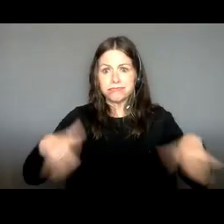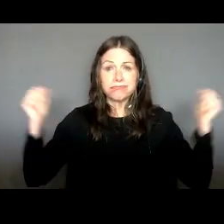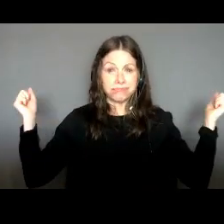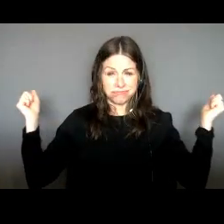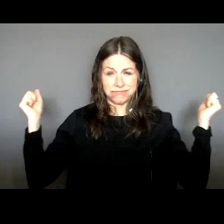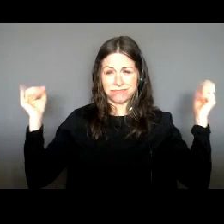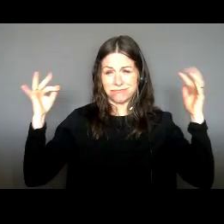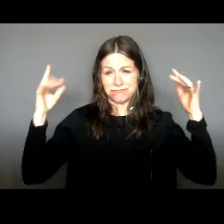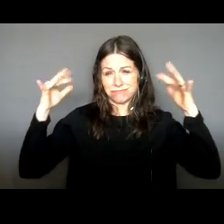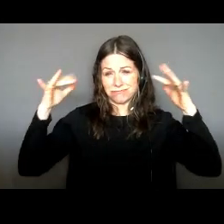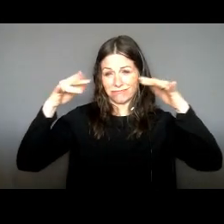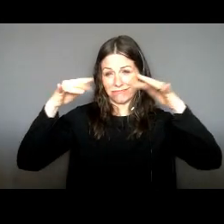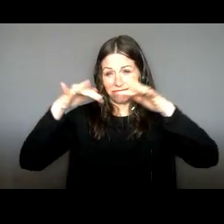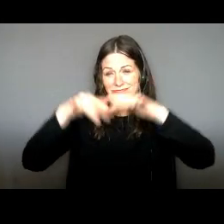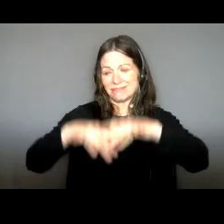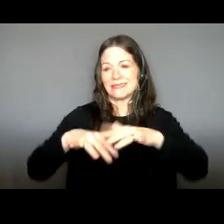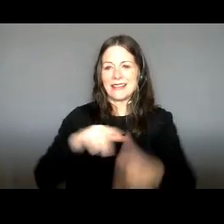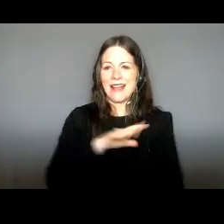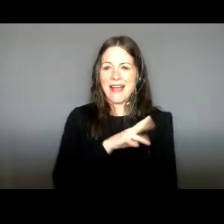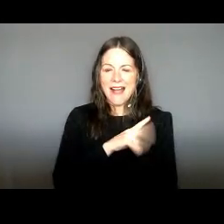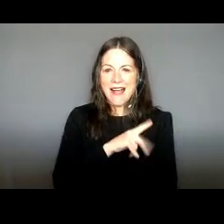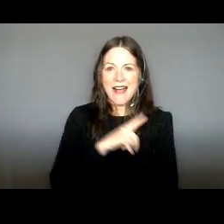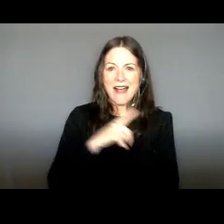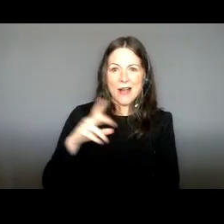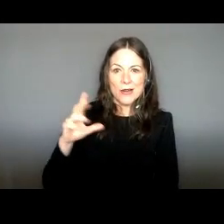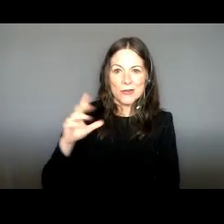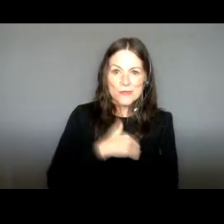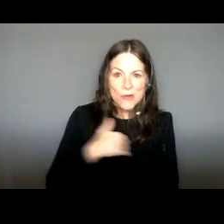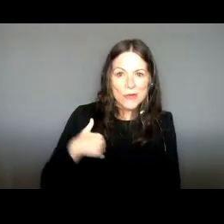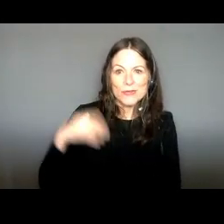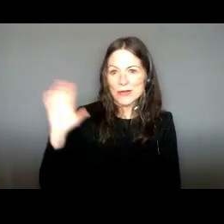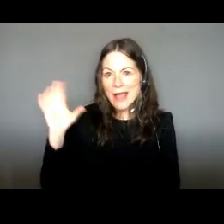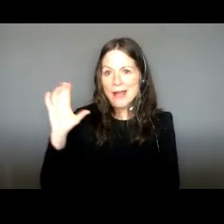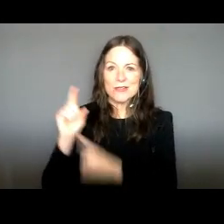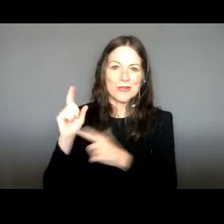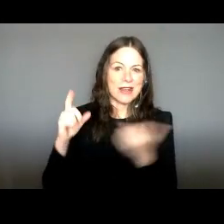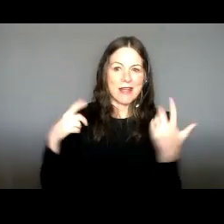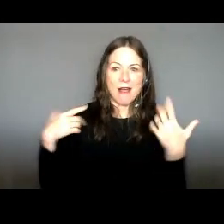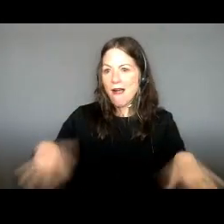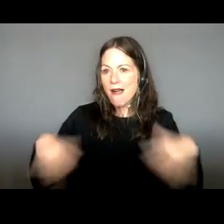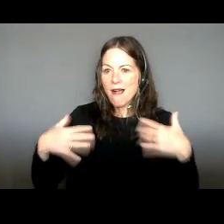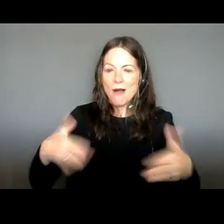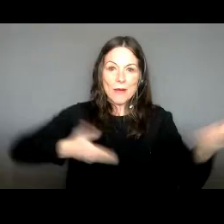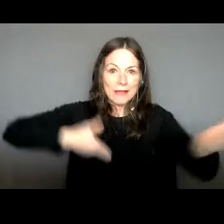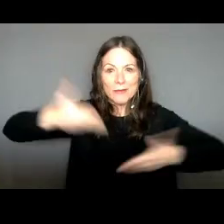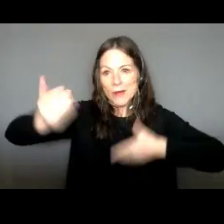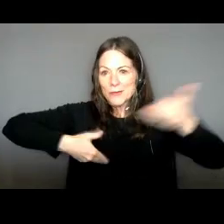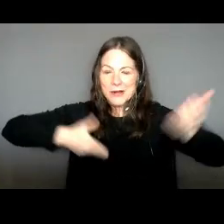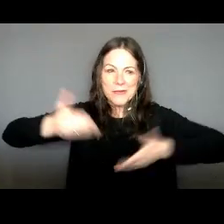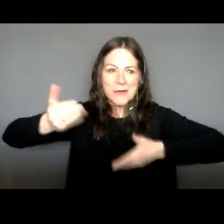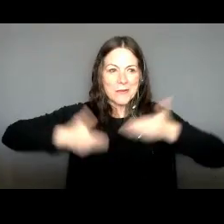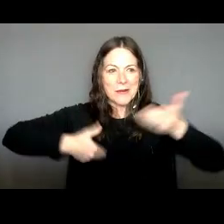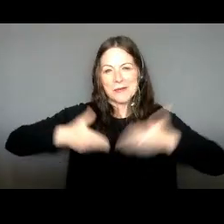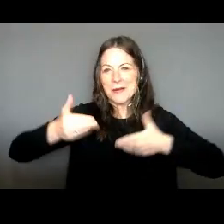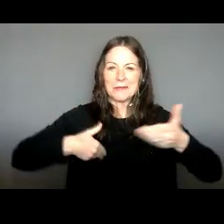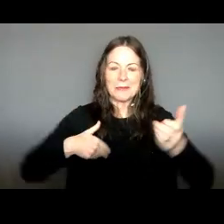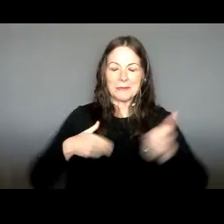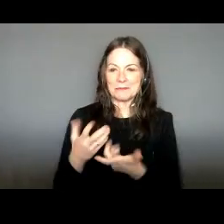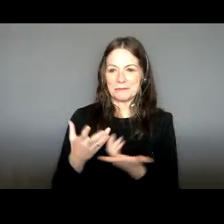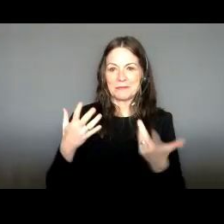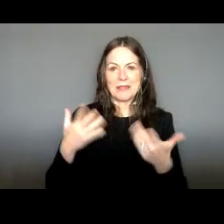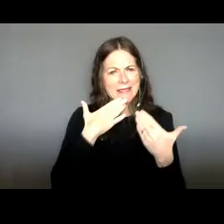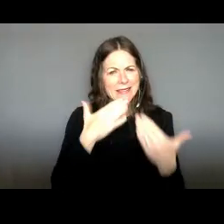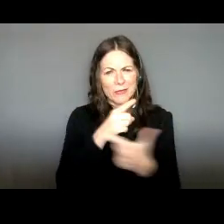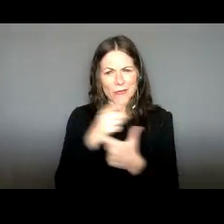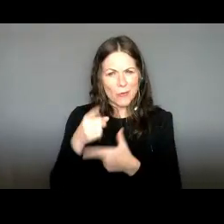so beautiful. Toronto, Calgary, Janice, Krista, Alex. Welcome, everyone. Thank you so much for your trust and